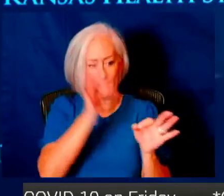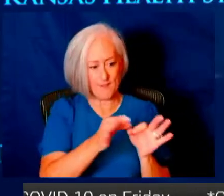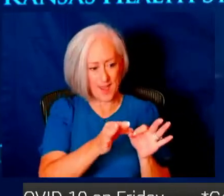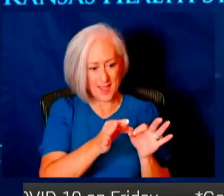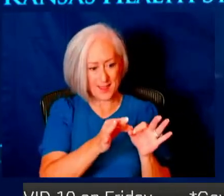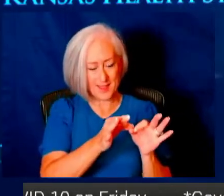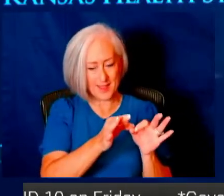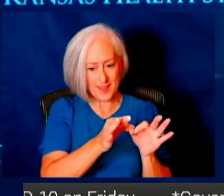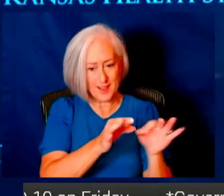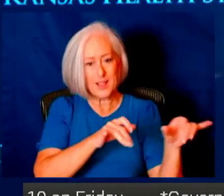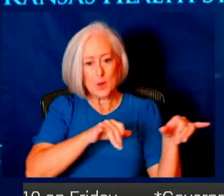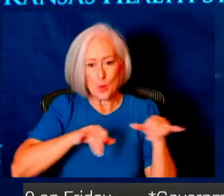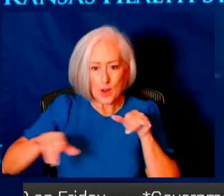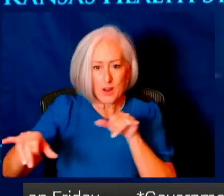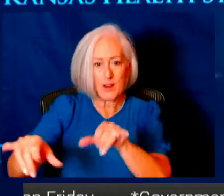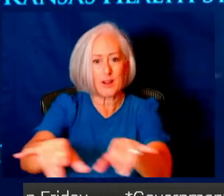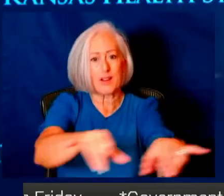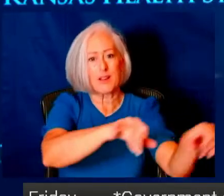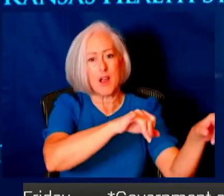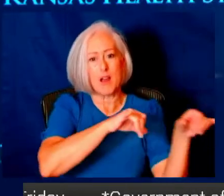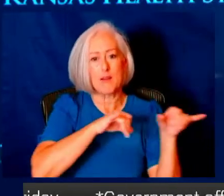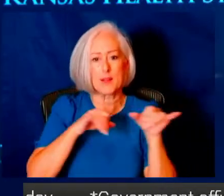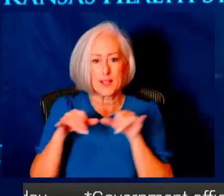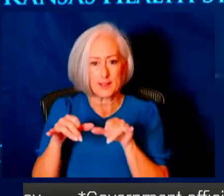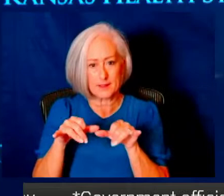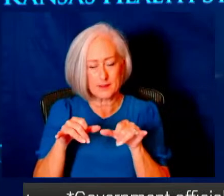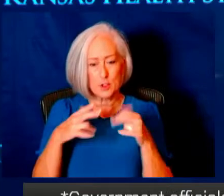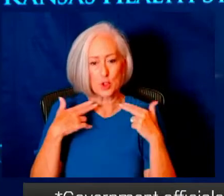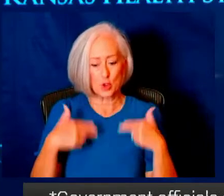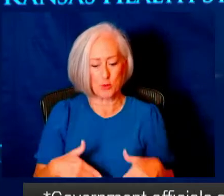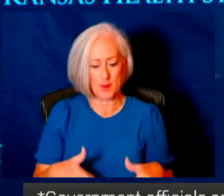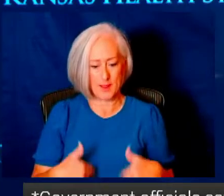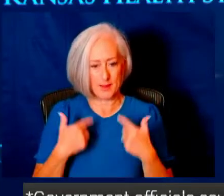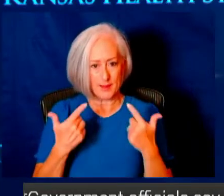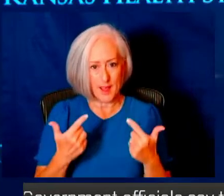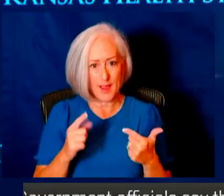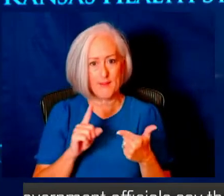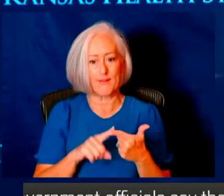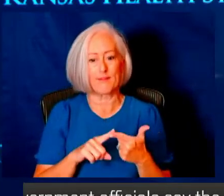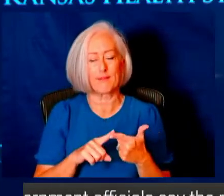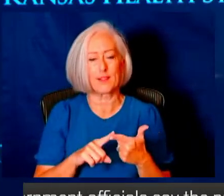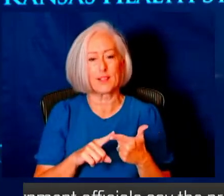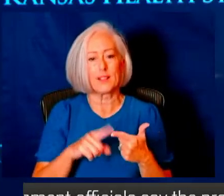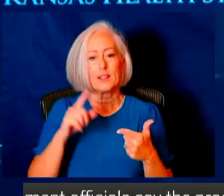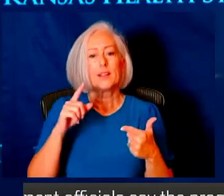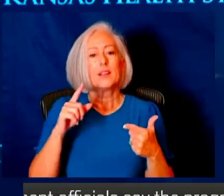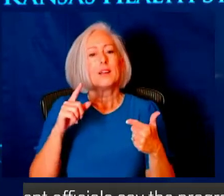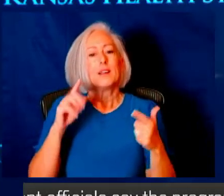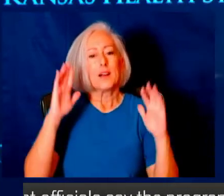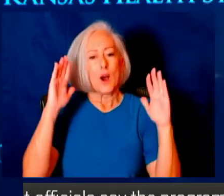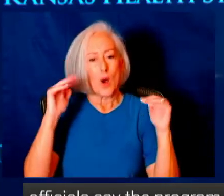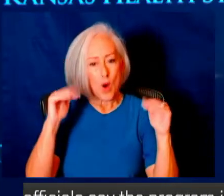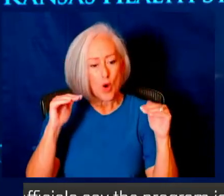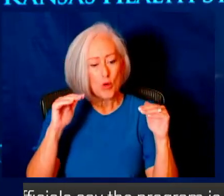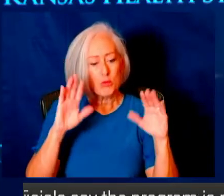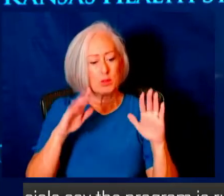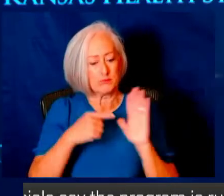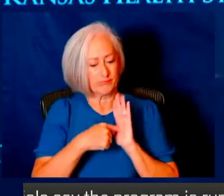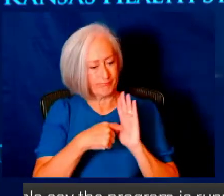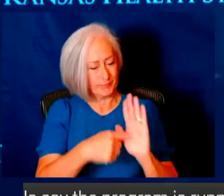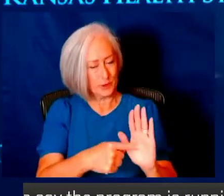want someone to be able to get better in their lives, and the love with the ability to show them grace, which